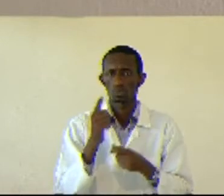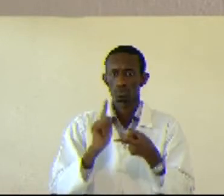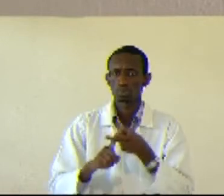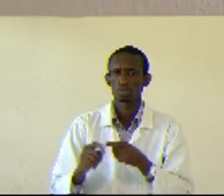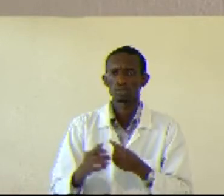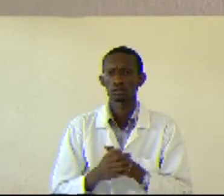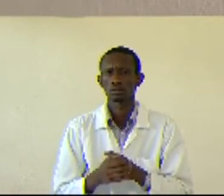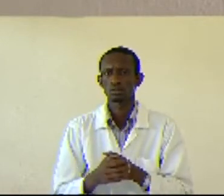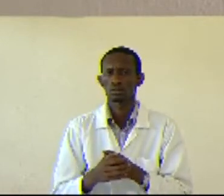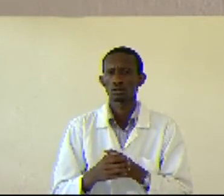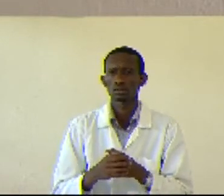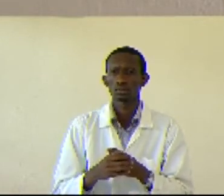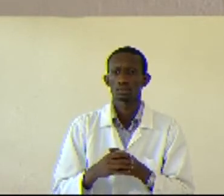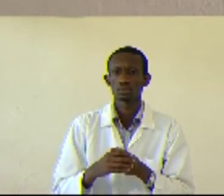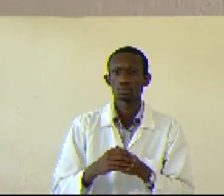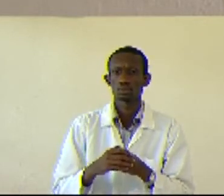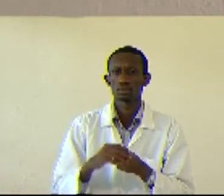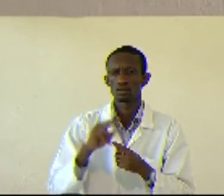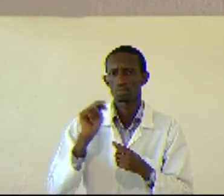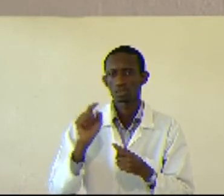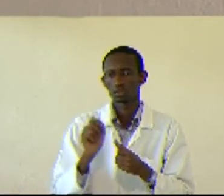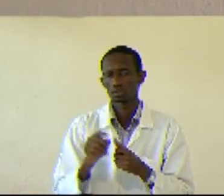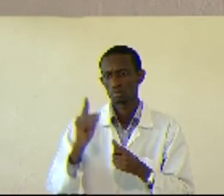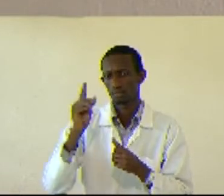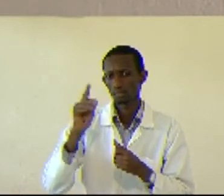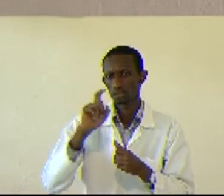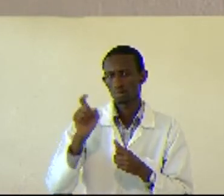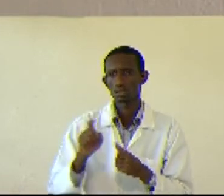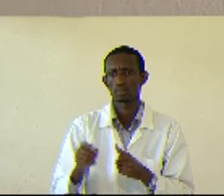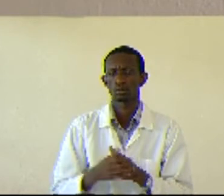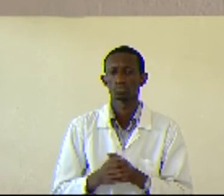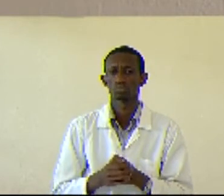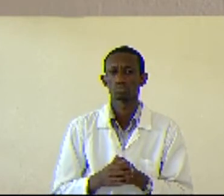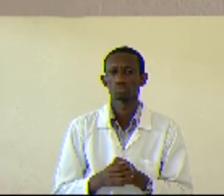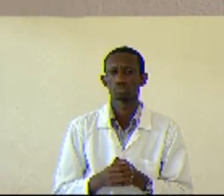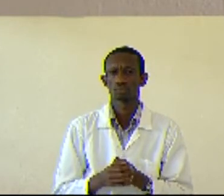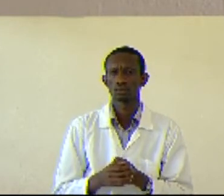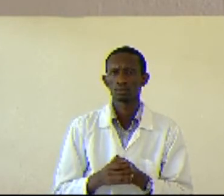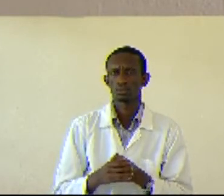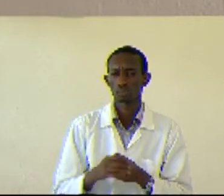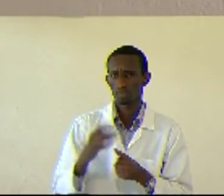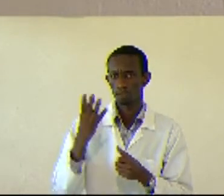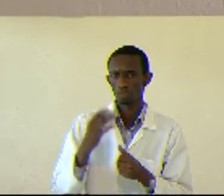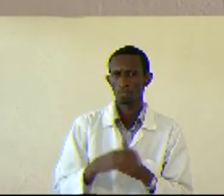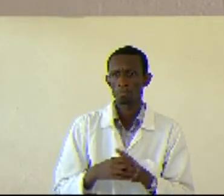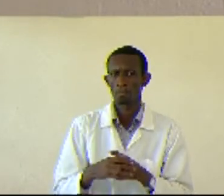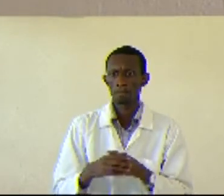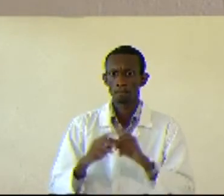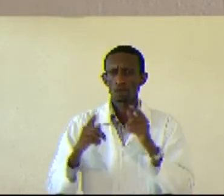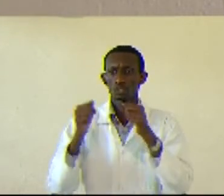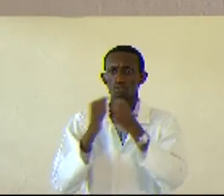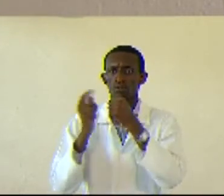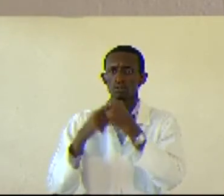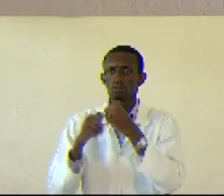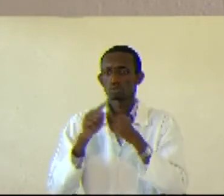squared dz. And 4, integral of 16 divided